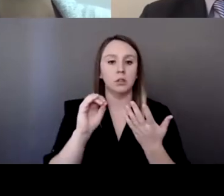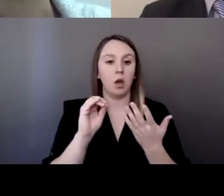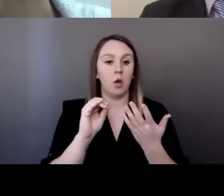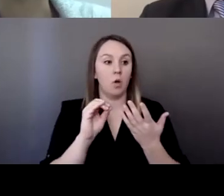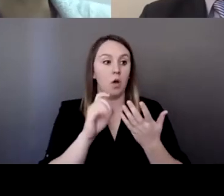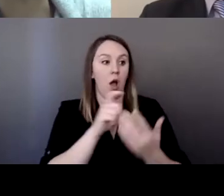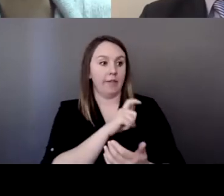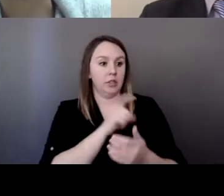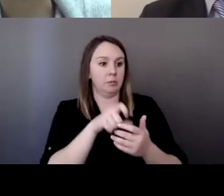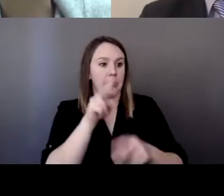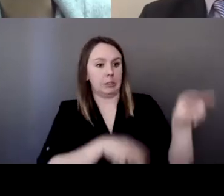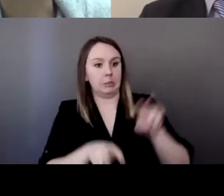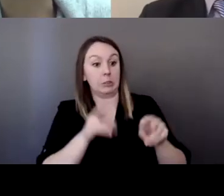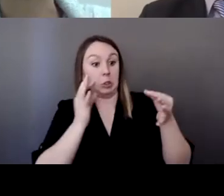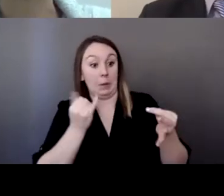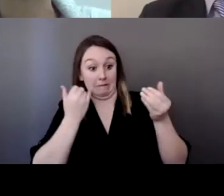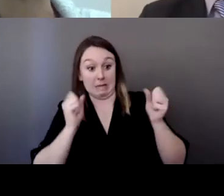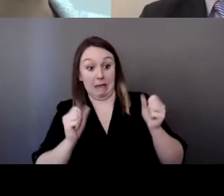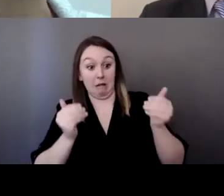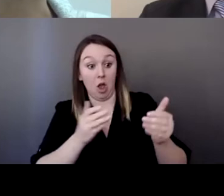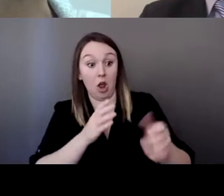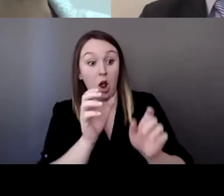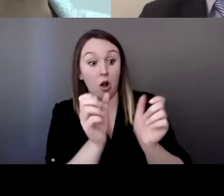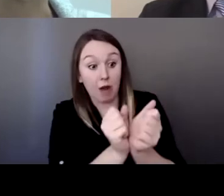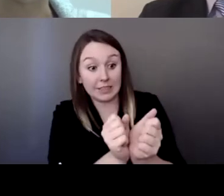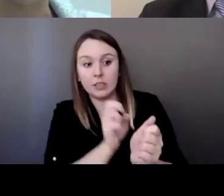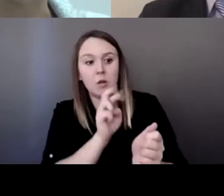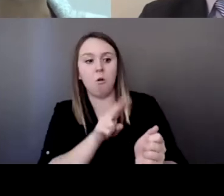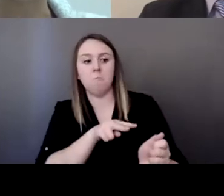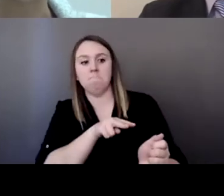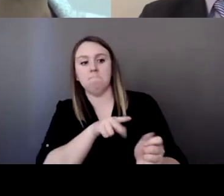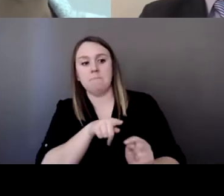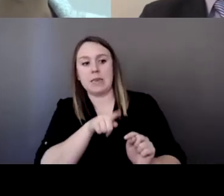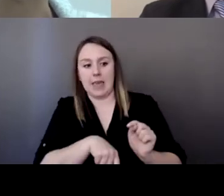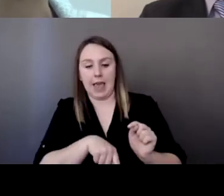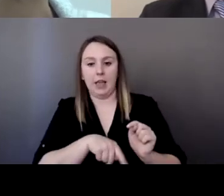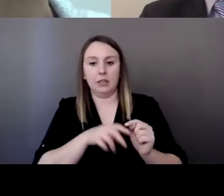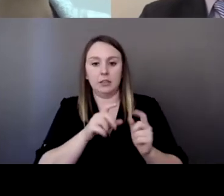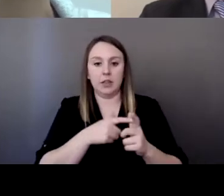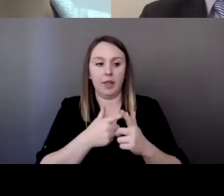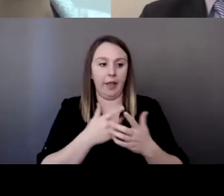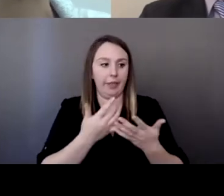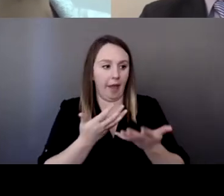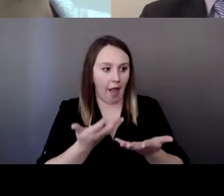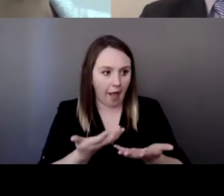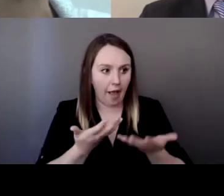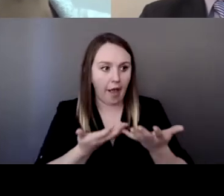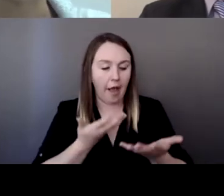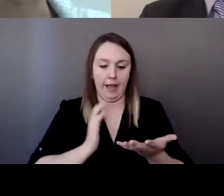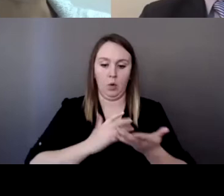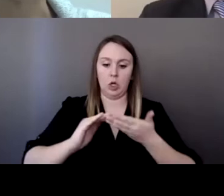even make an arrest, and resulting into basically our community falling into this gray